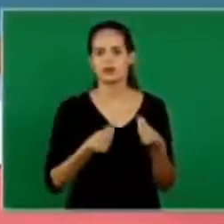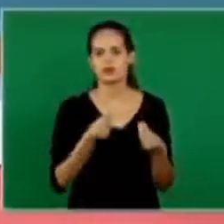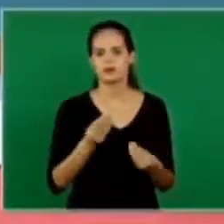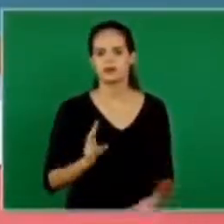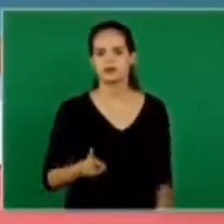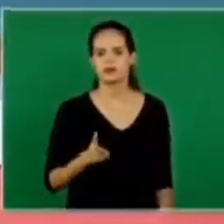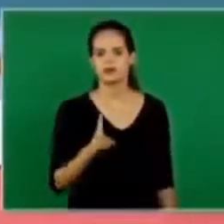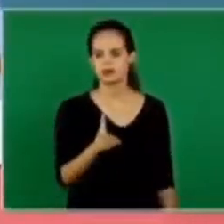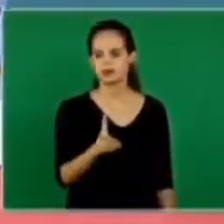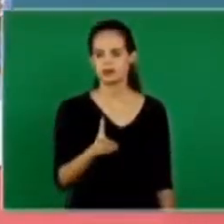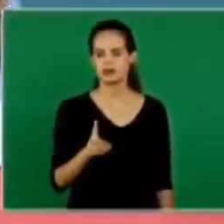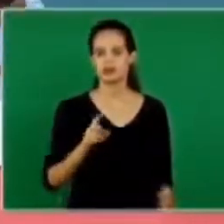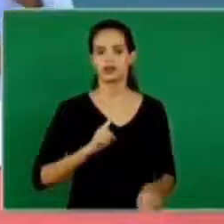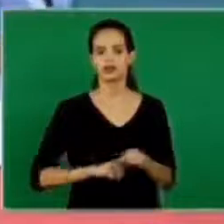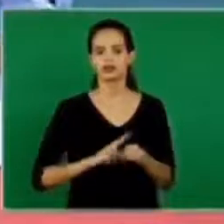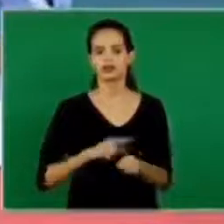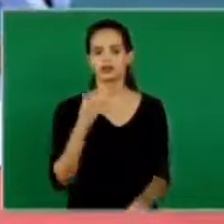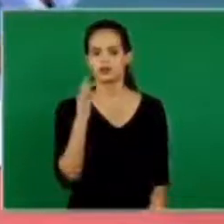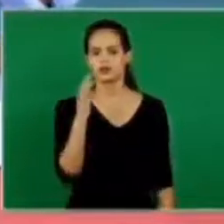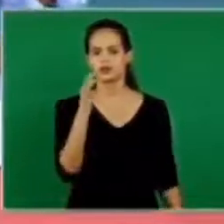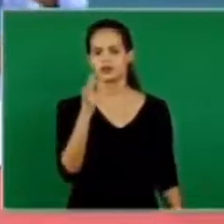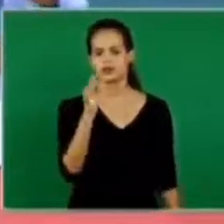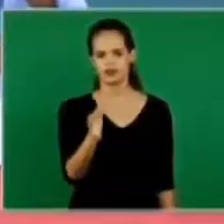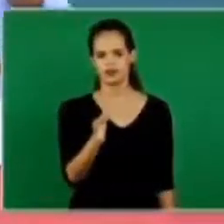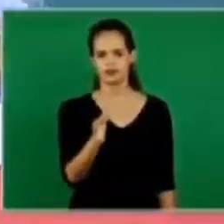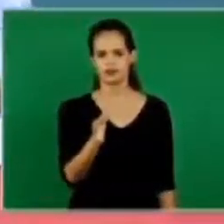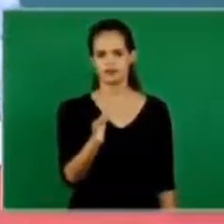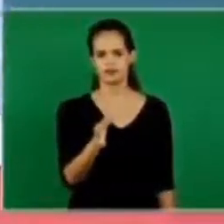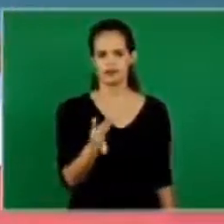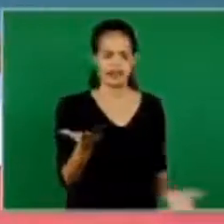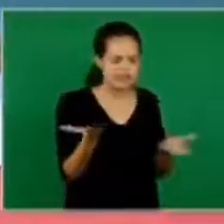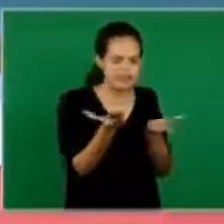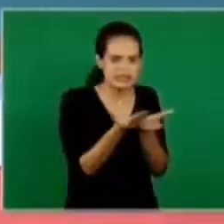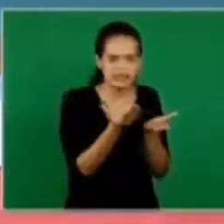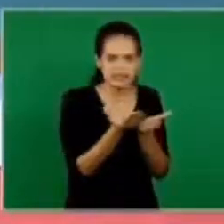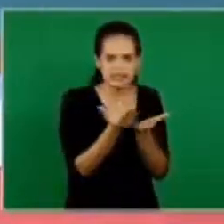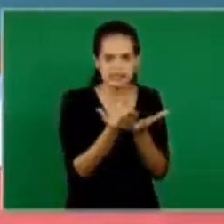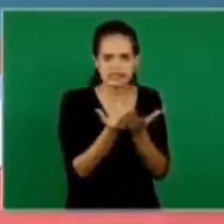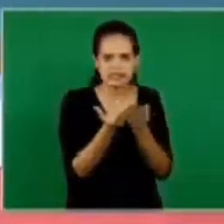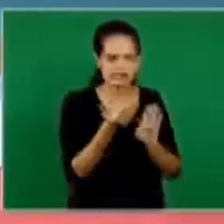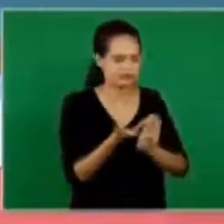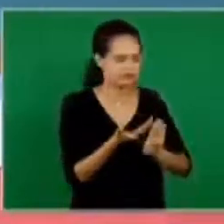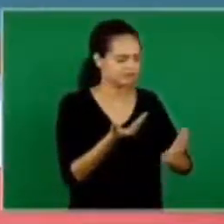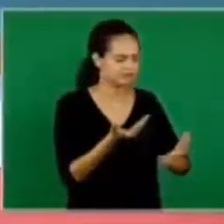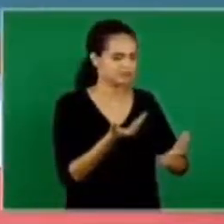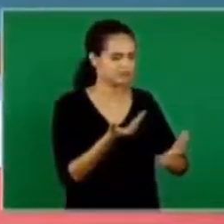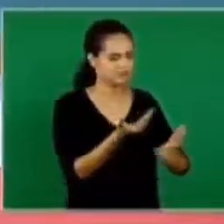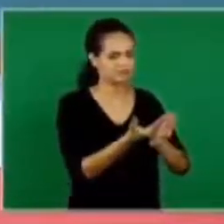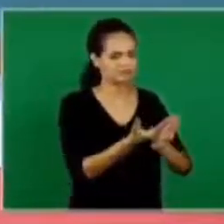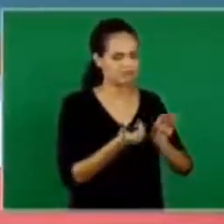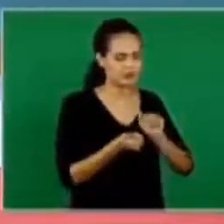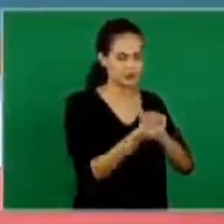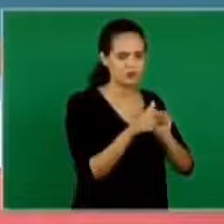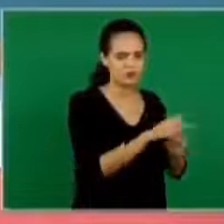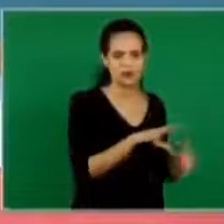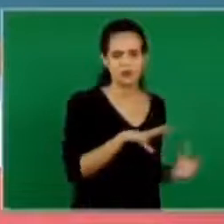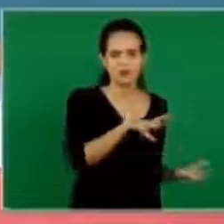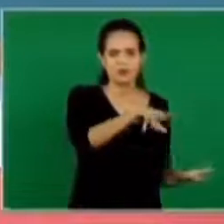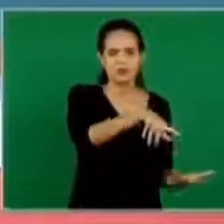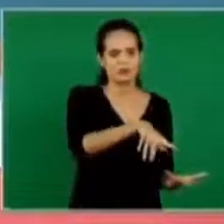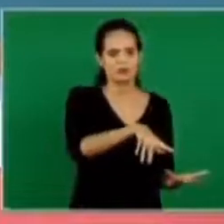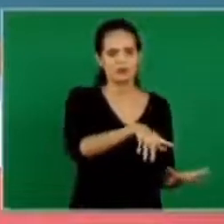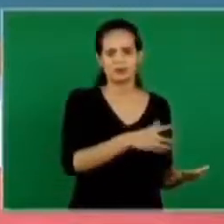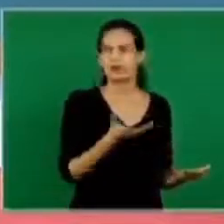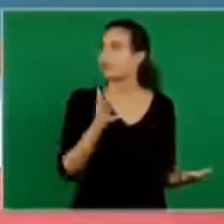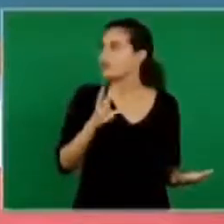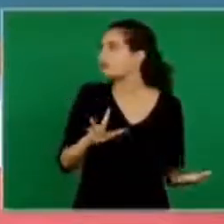time called soon? Those millions of Christians that are just labeled Christians, they avoid the narrow path and don't